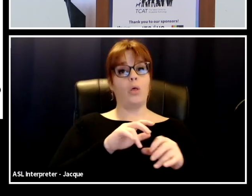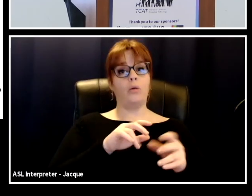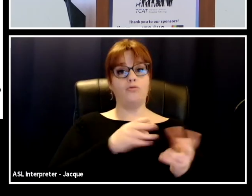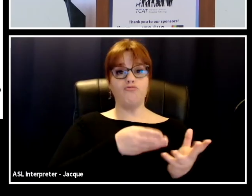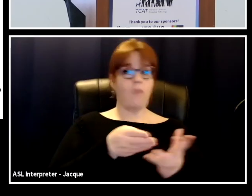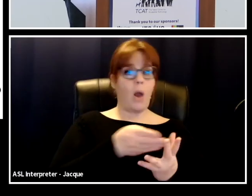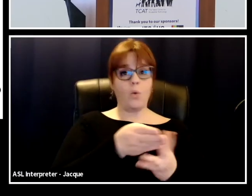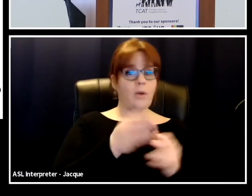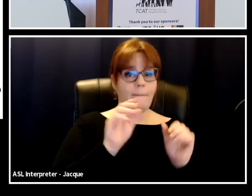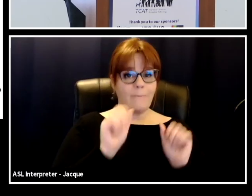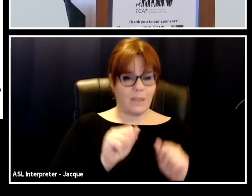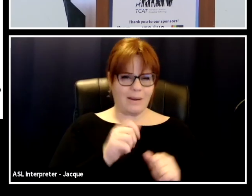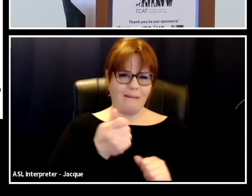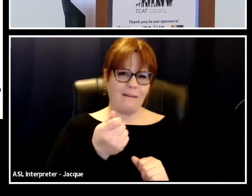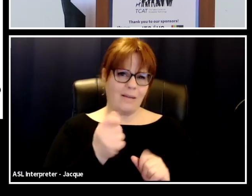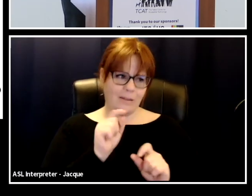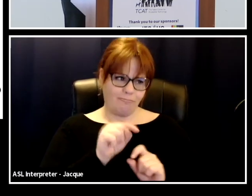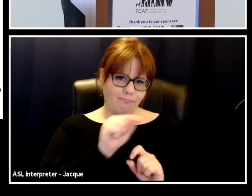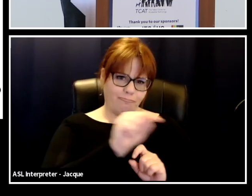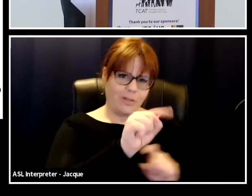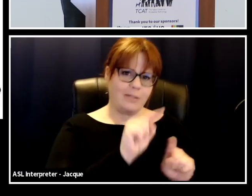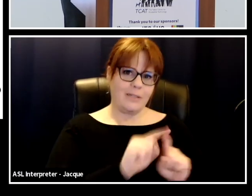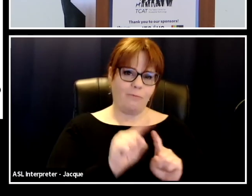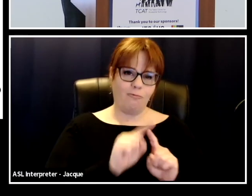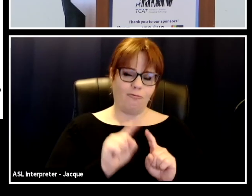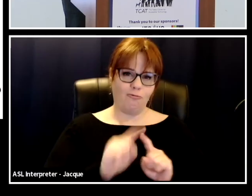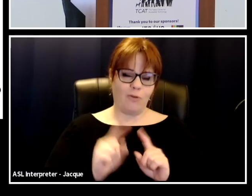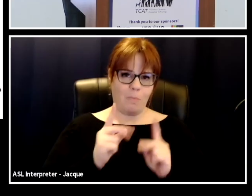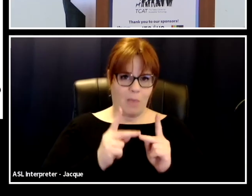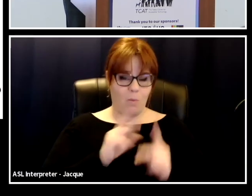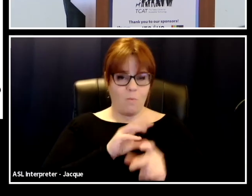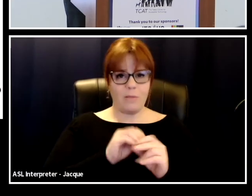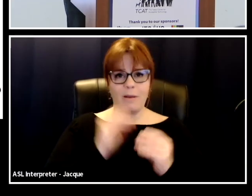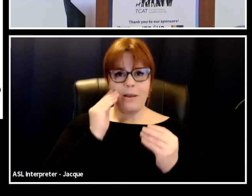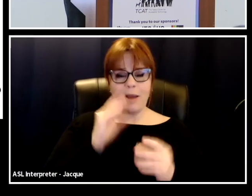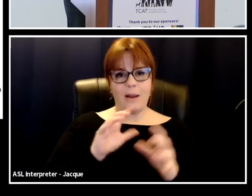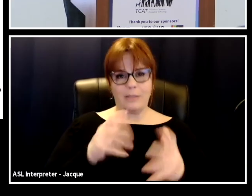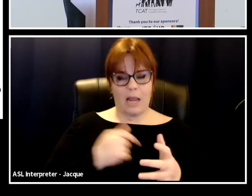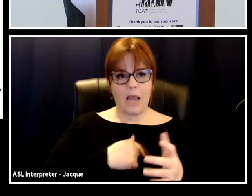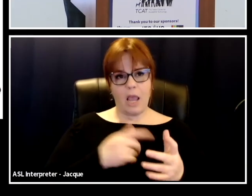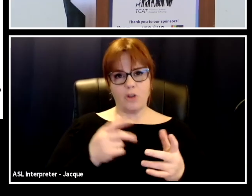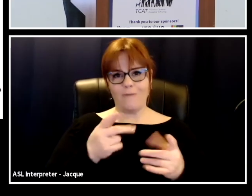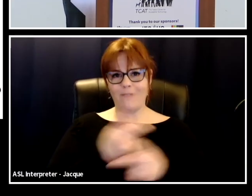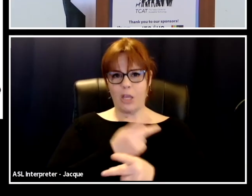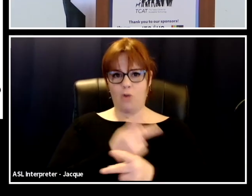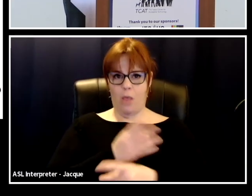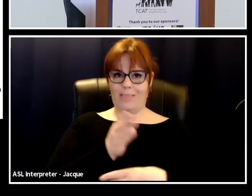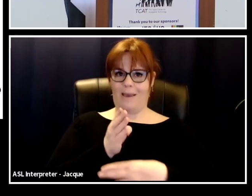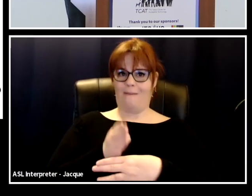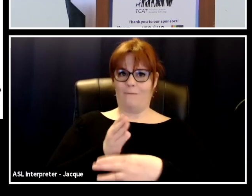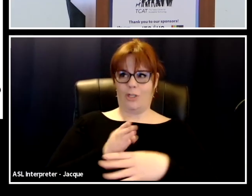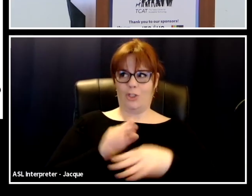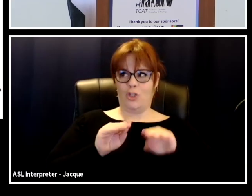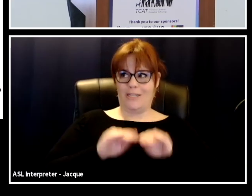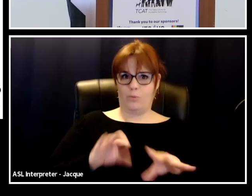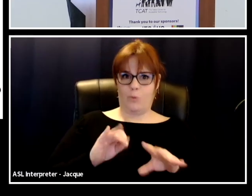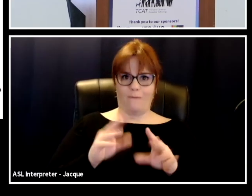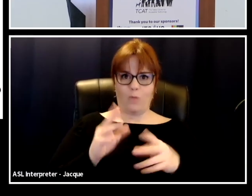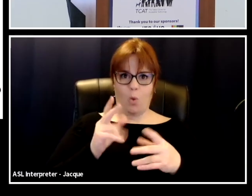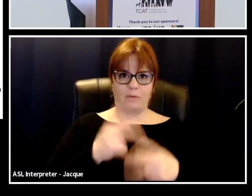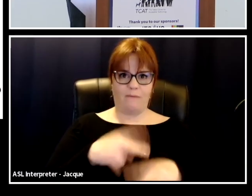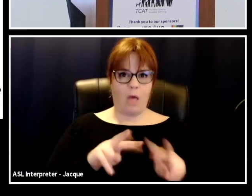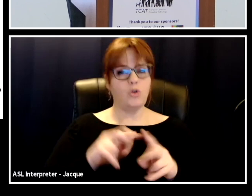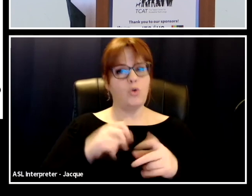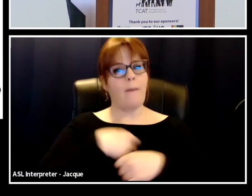of places kind of within a data set, and you derive an average or again a distribution of those values, you can kind of make an